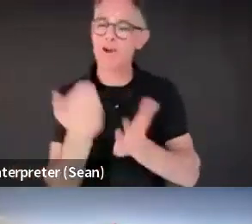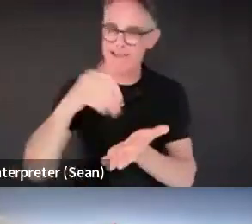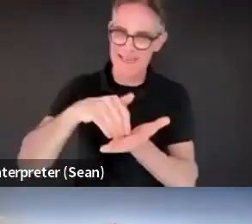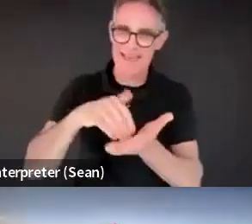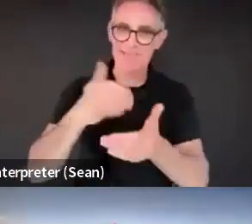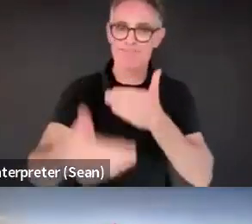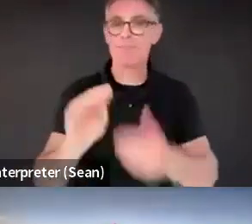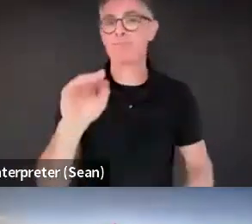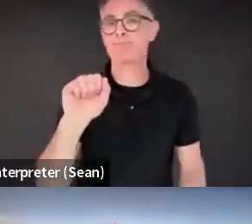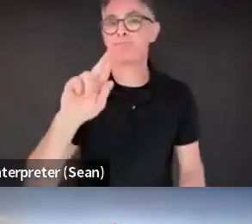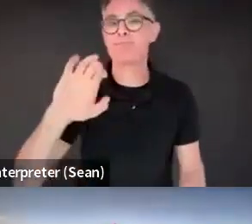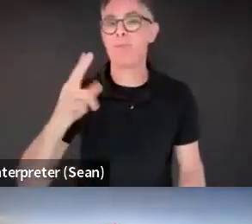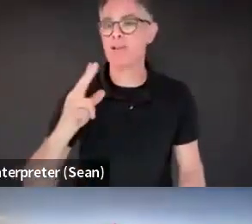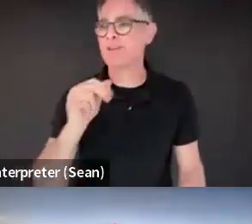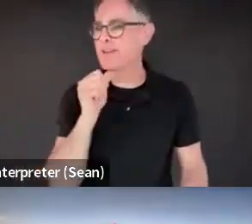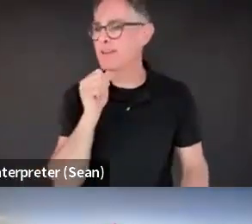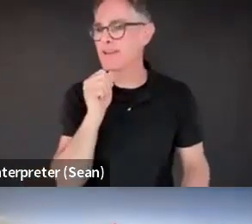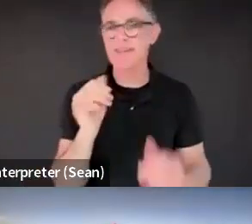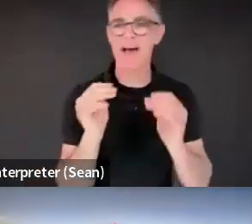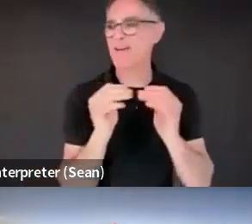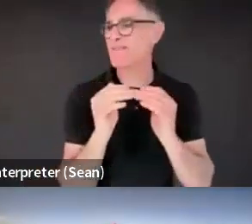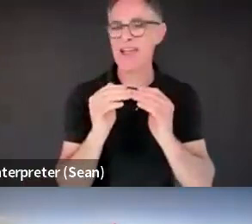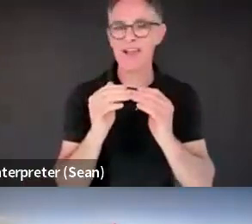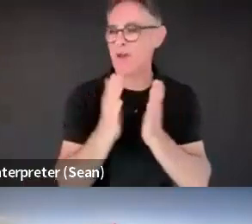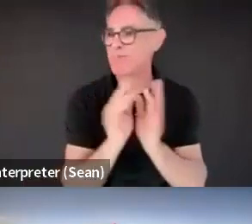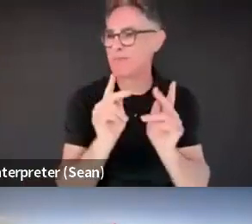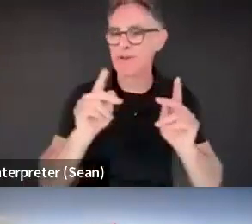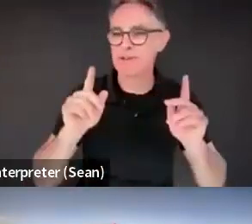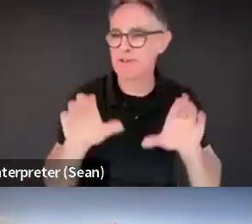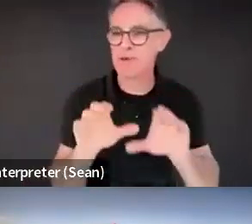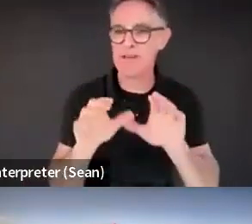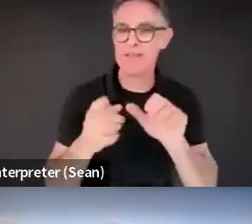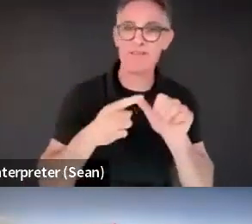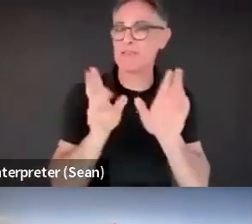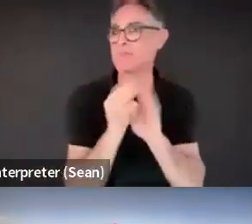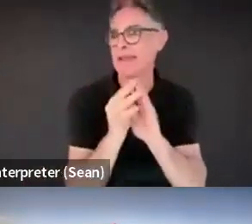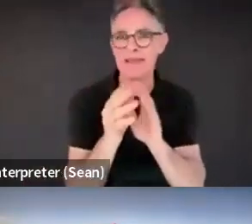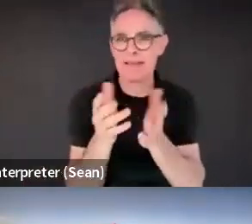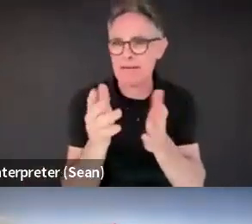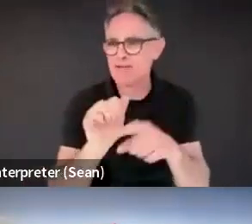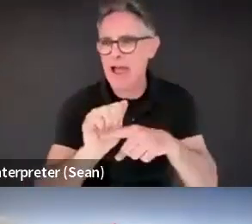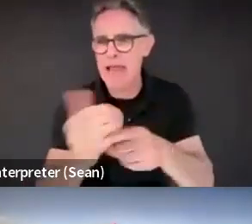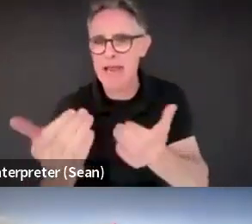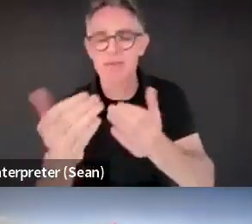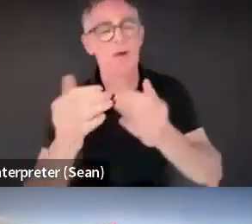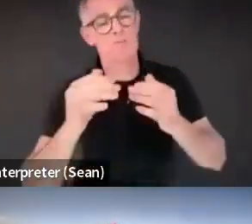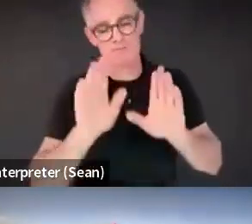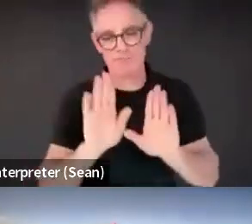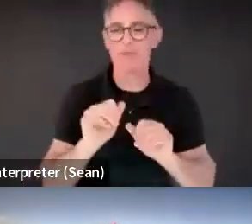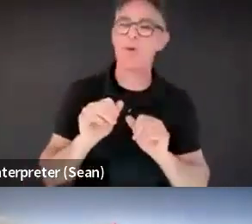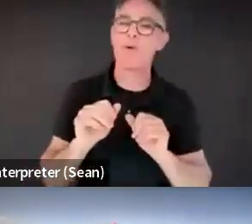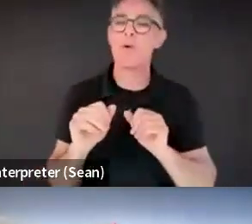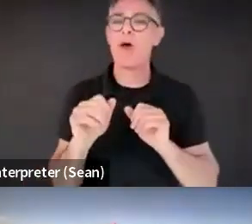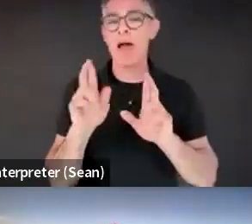March. A little unfair for people's first meeting to ask them to do a training session for you all. But that being said, I hope,